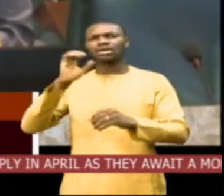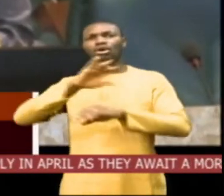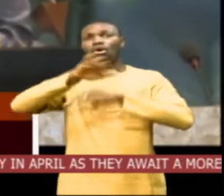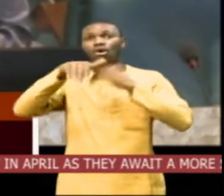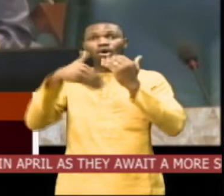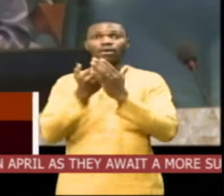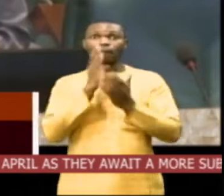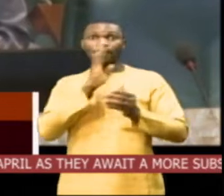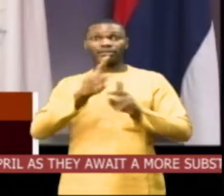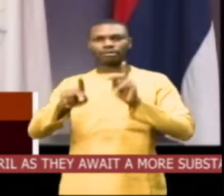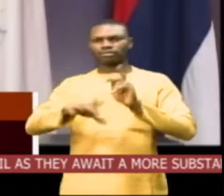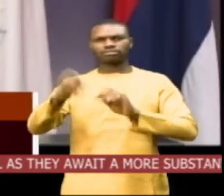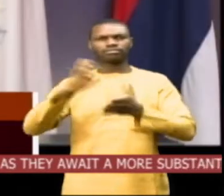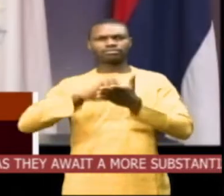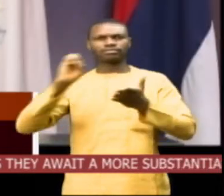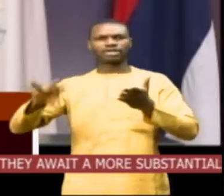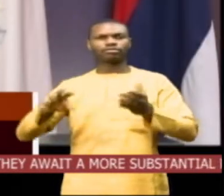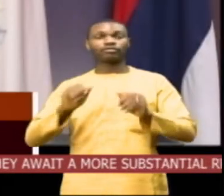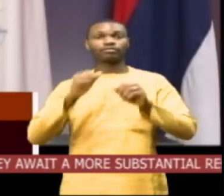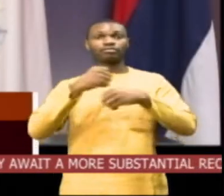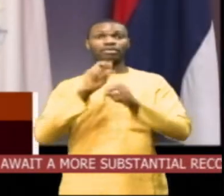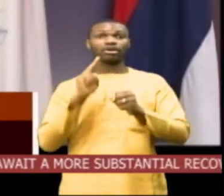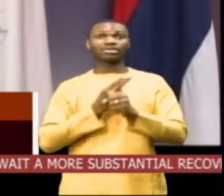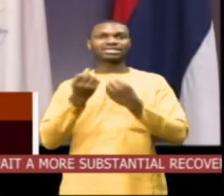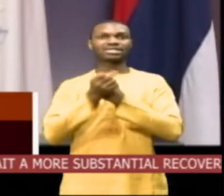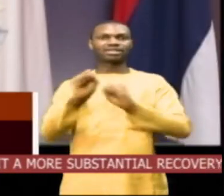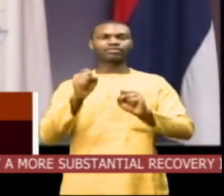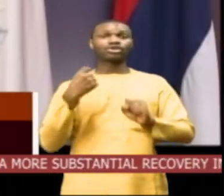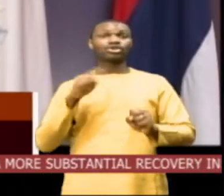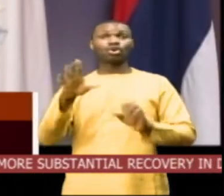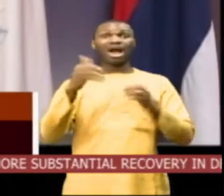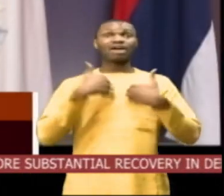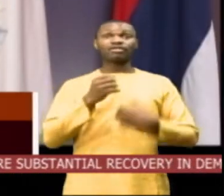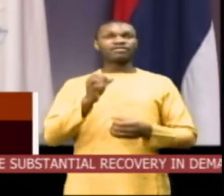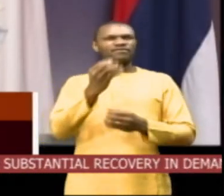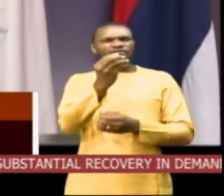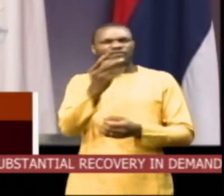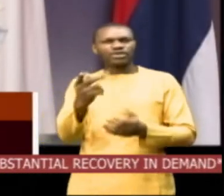secure the country. We have got a few weeks to do that,